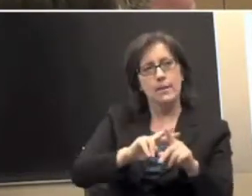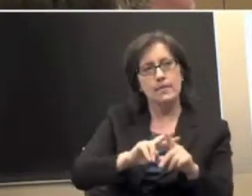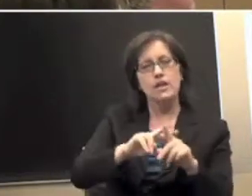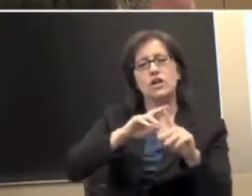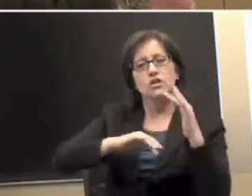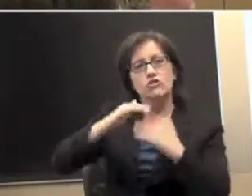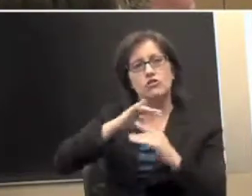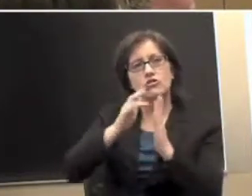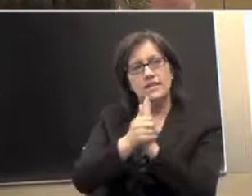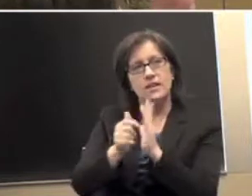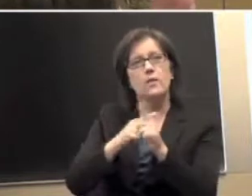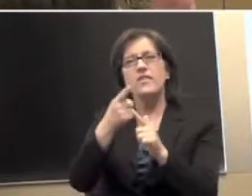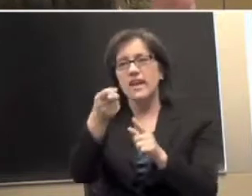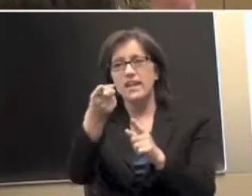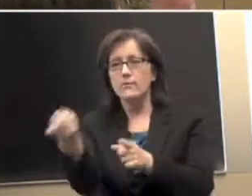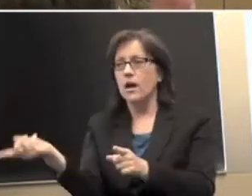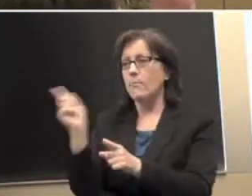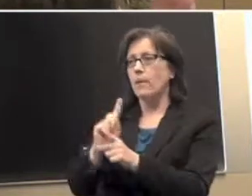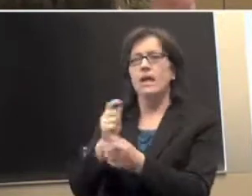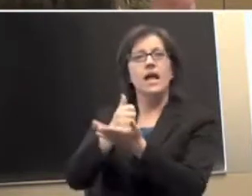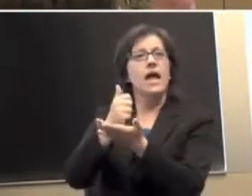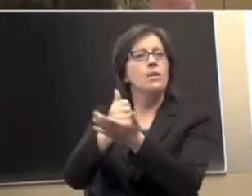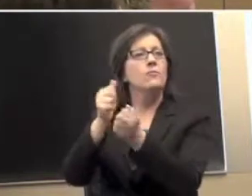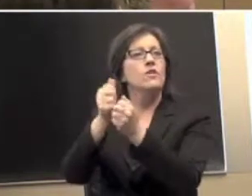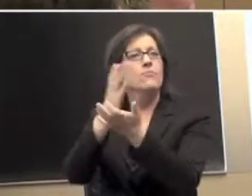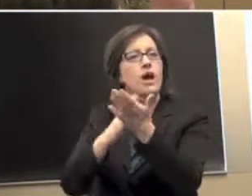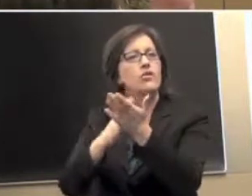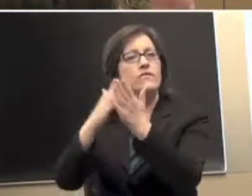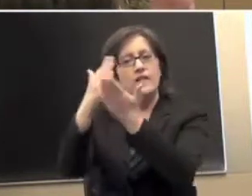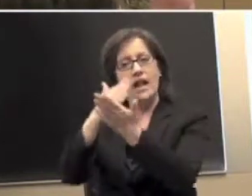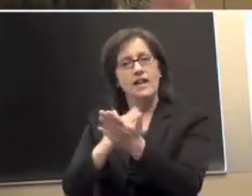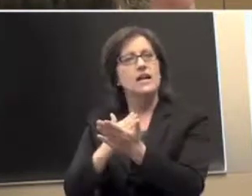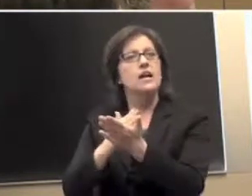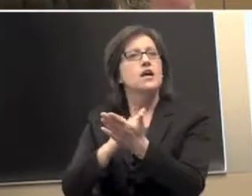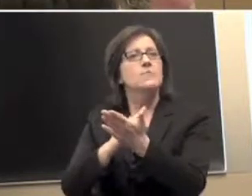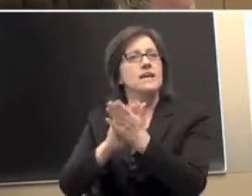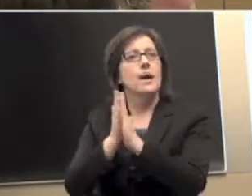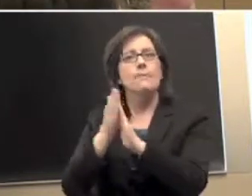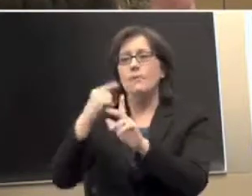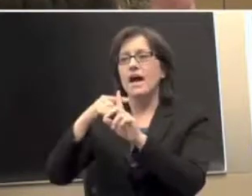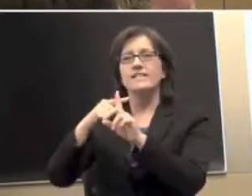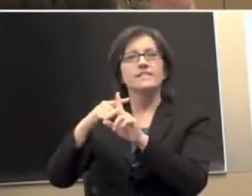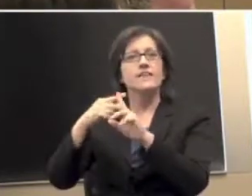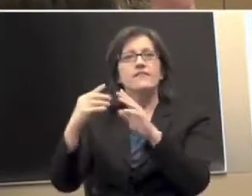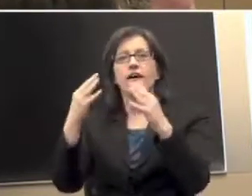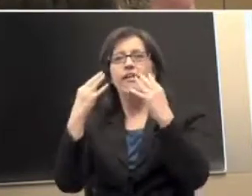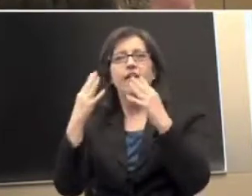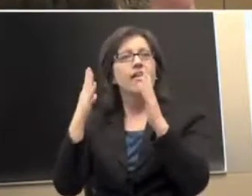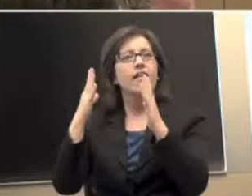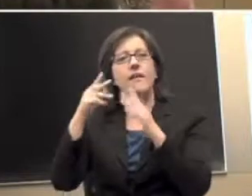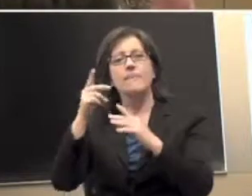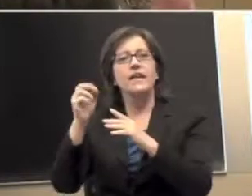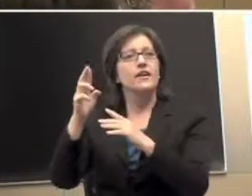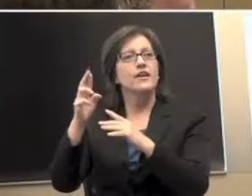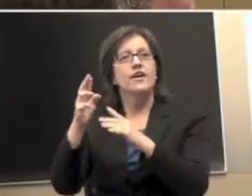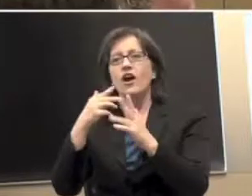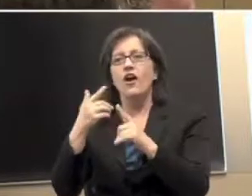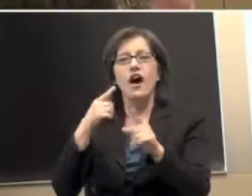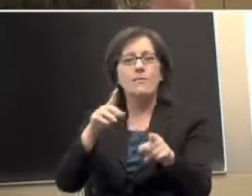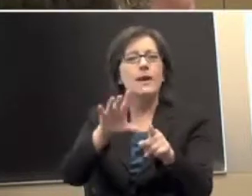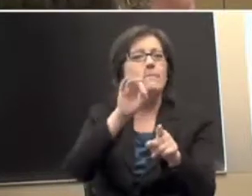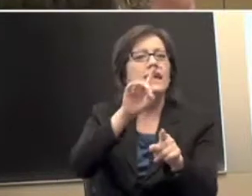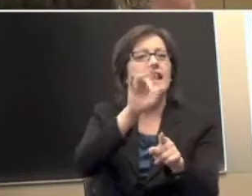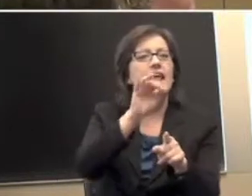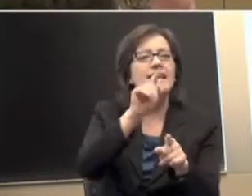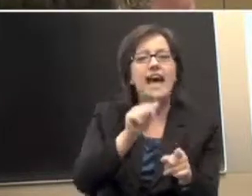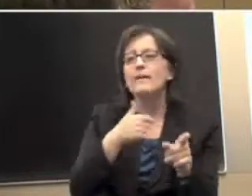then having him come up and help with part of the lesson. Because then he's getting that positive peer attention, then he'll say, oh, I'm picking, Linda, and then I'm gonna pick Alex,